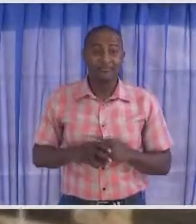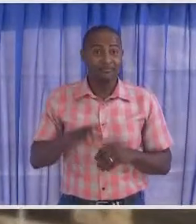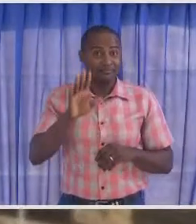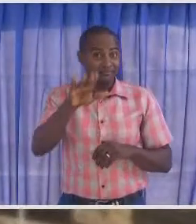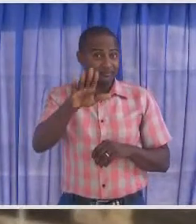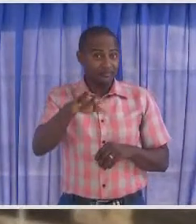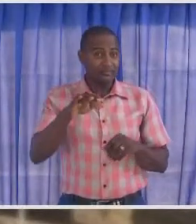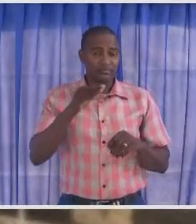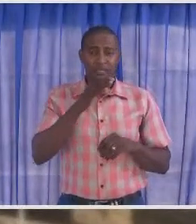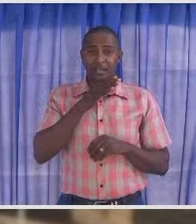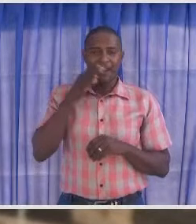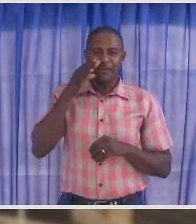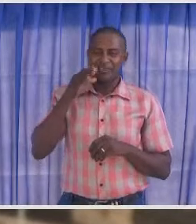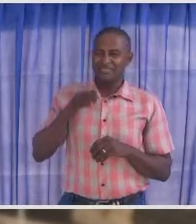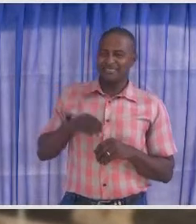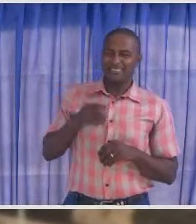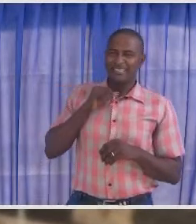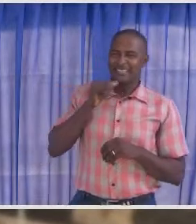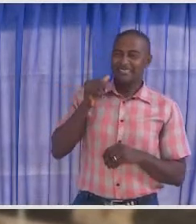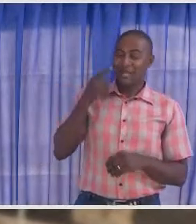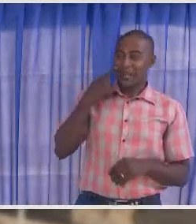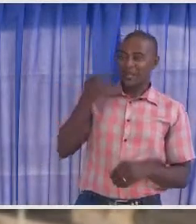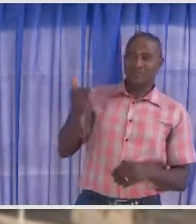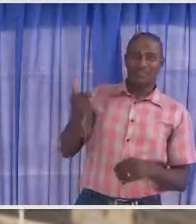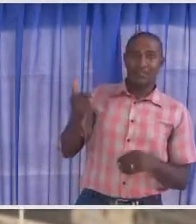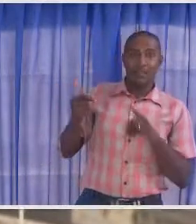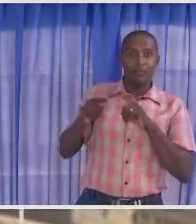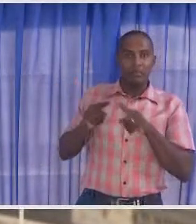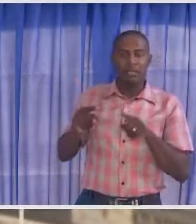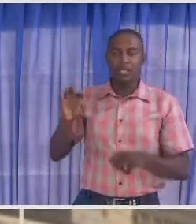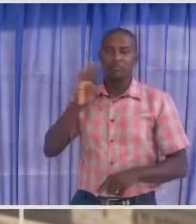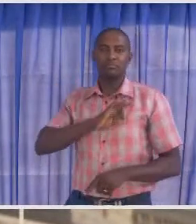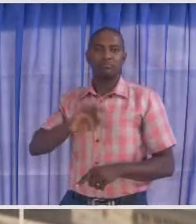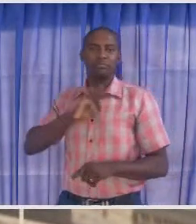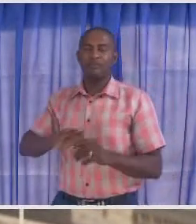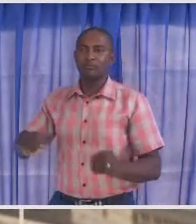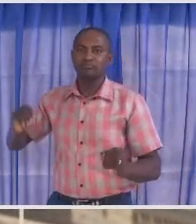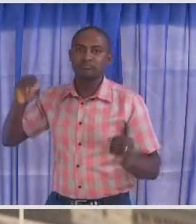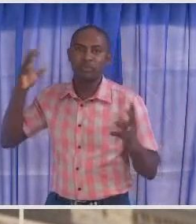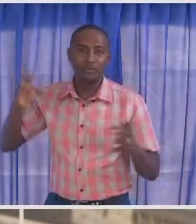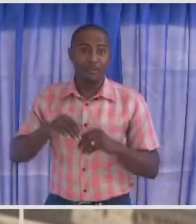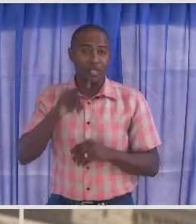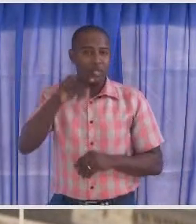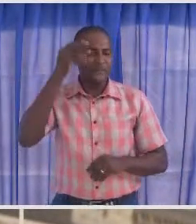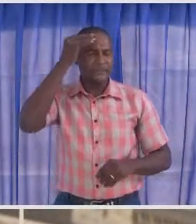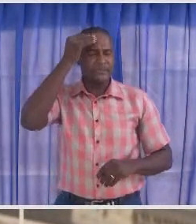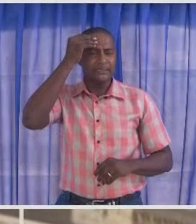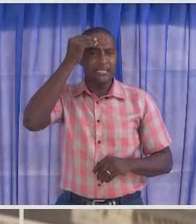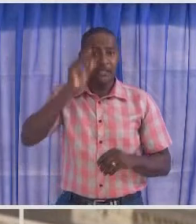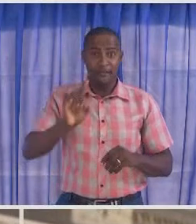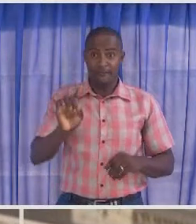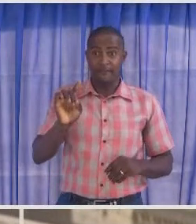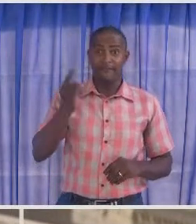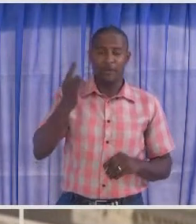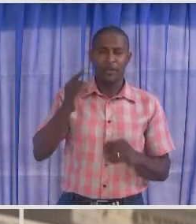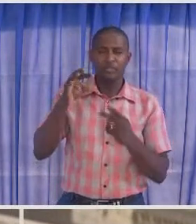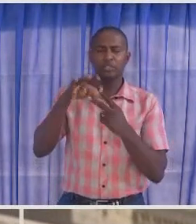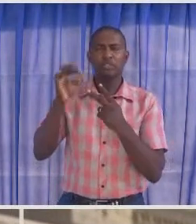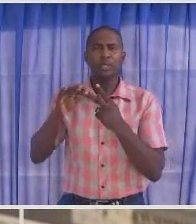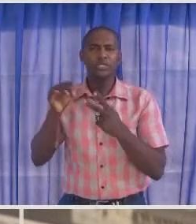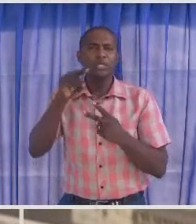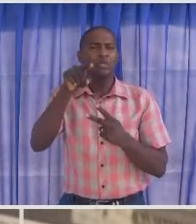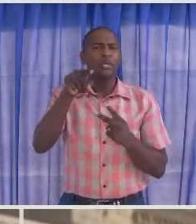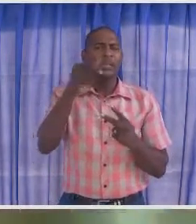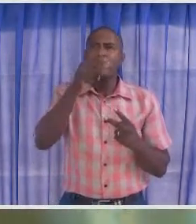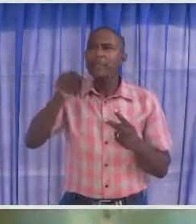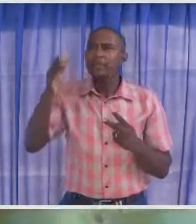Agriculture may not be very sexy, but it's very profitable. And one has to consider the fact that the first option that one will take in